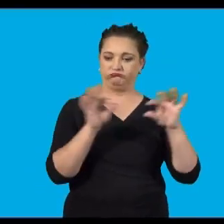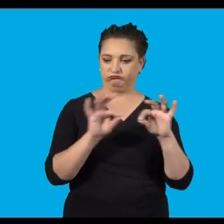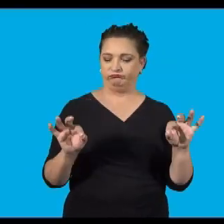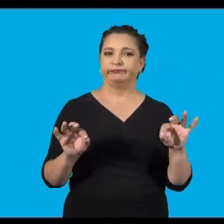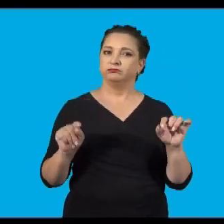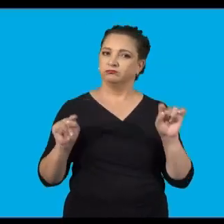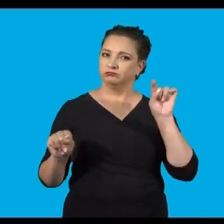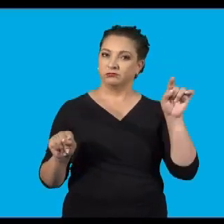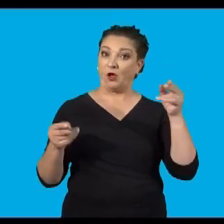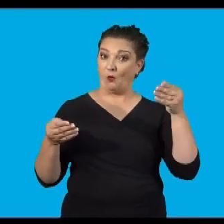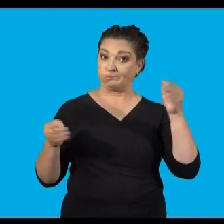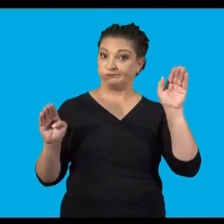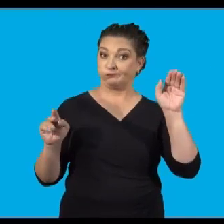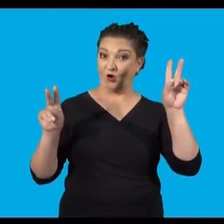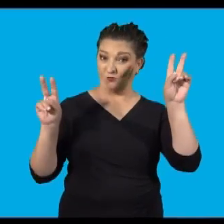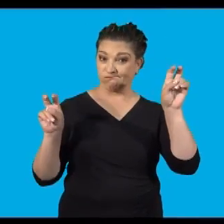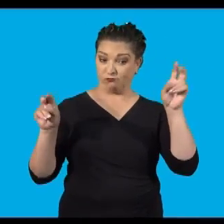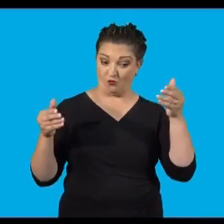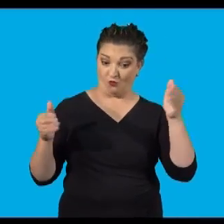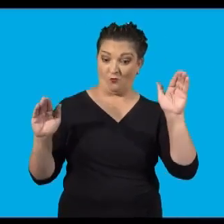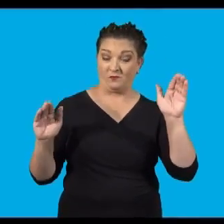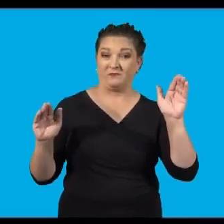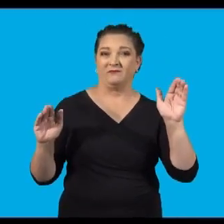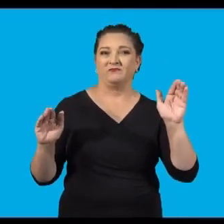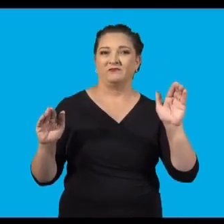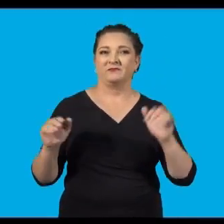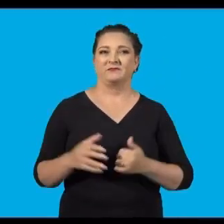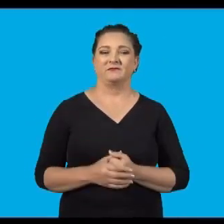the sentence. So as much as we're saying remove the